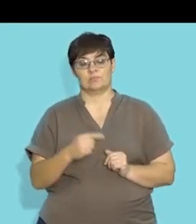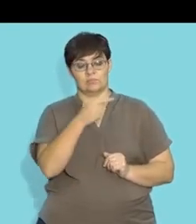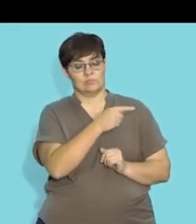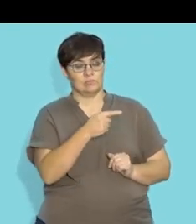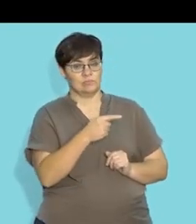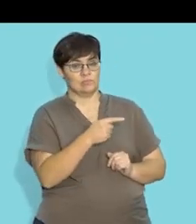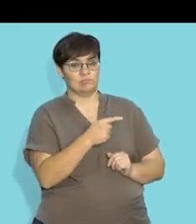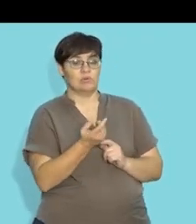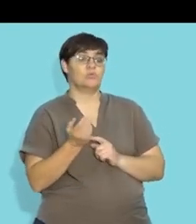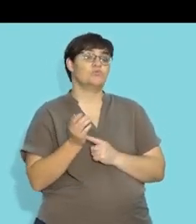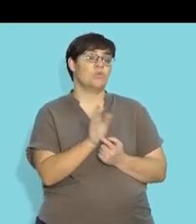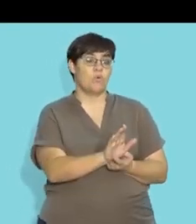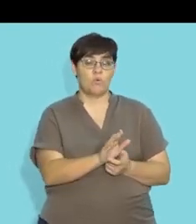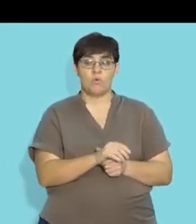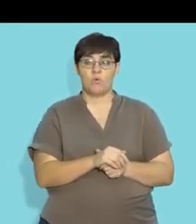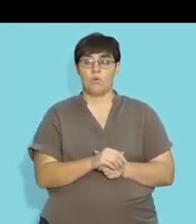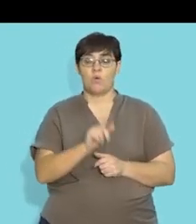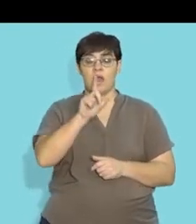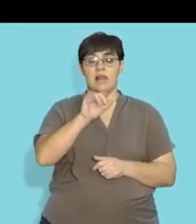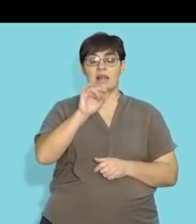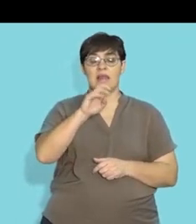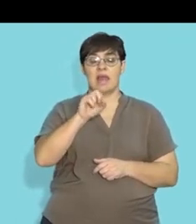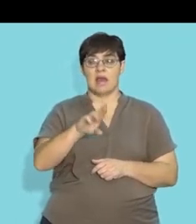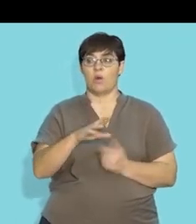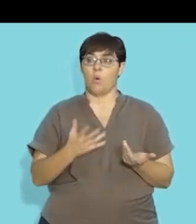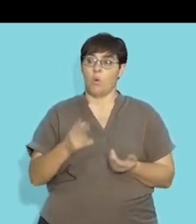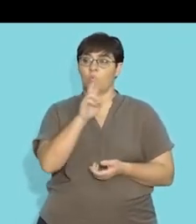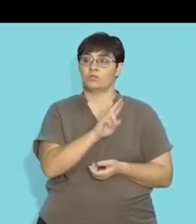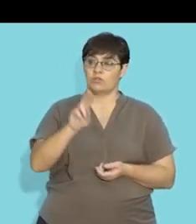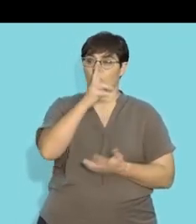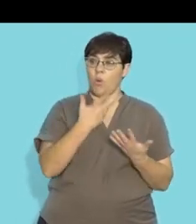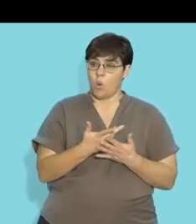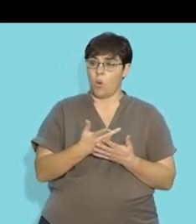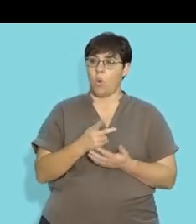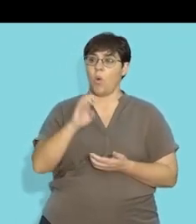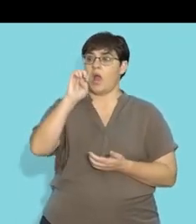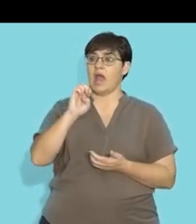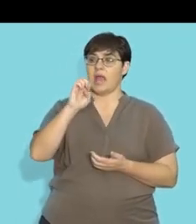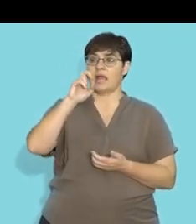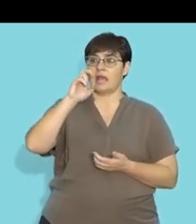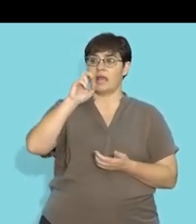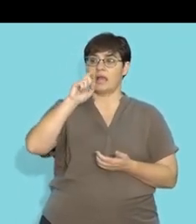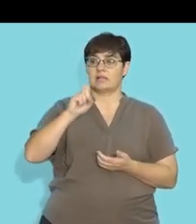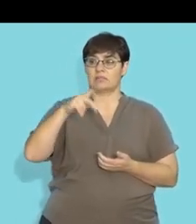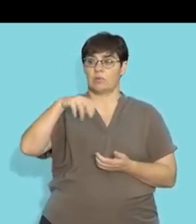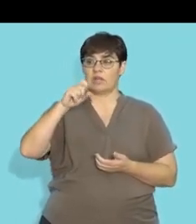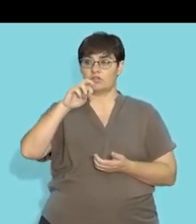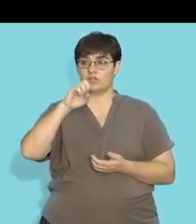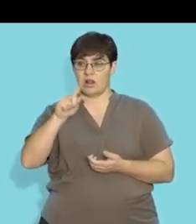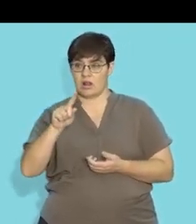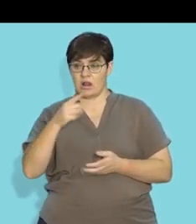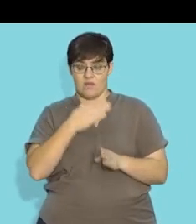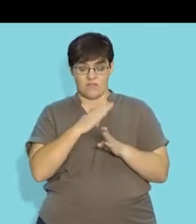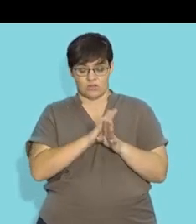Okay. Indicate whether a linear or quadratic or exponential